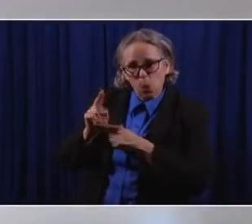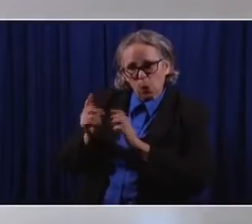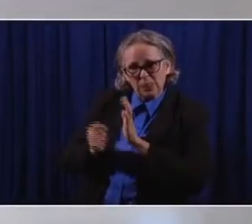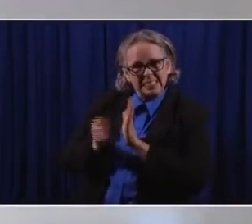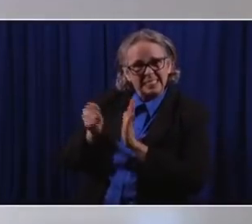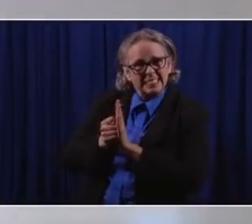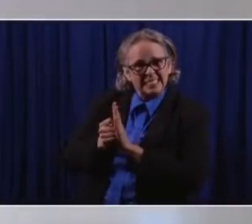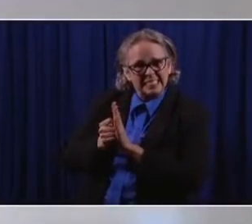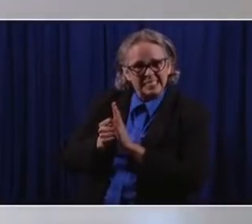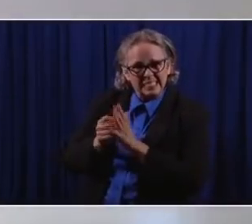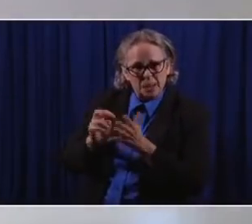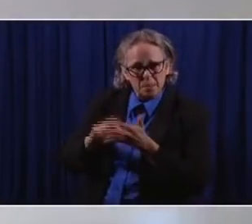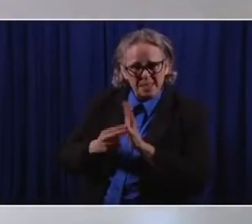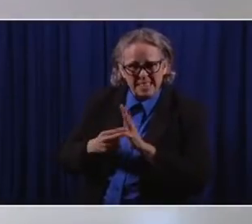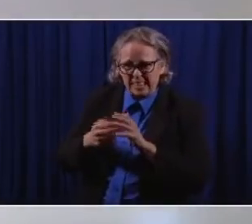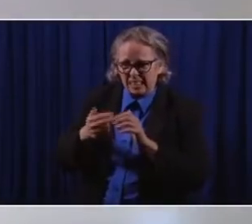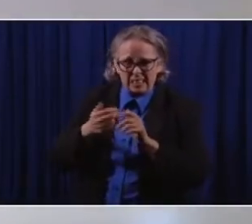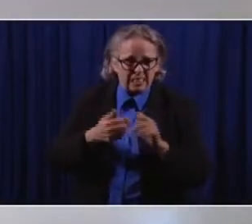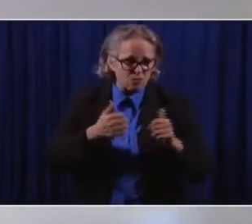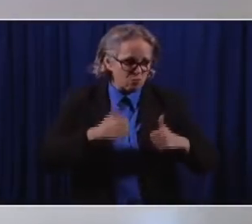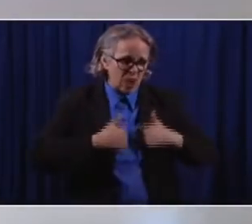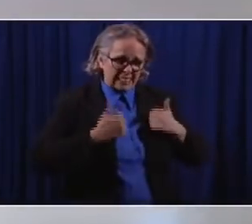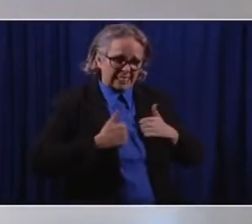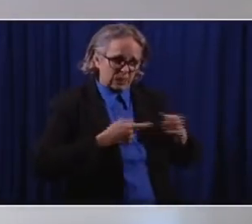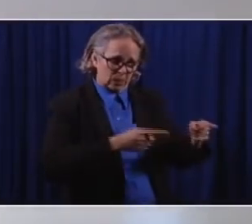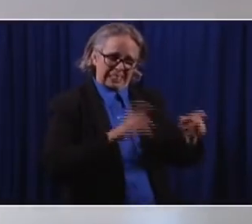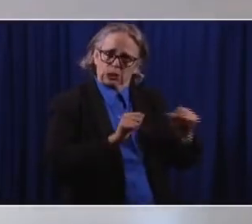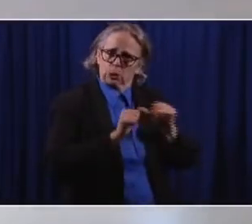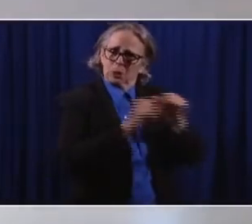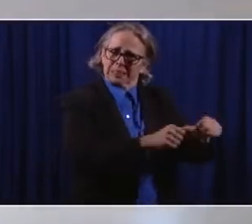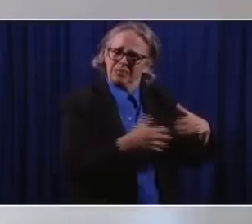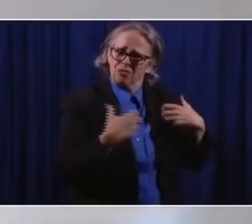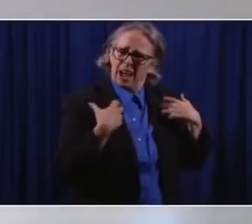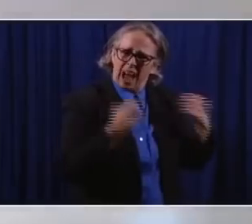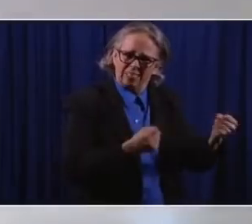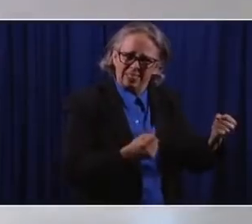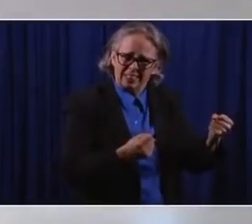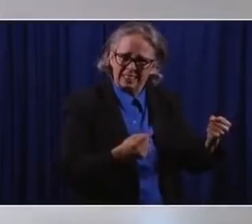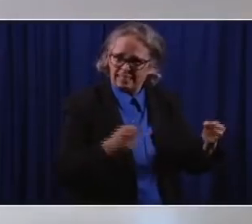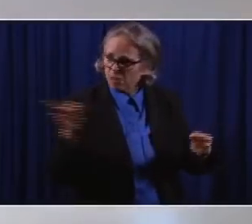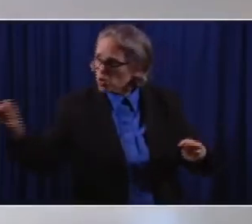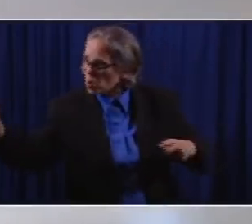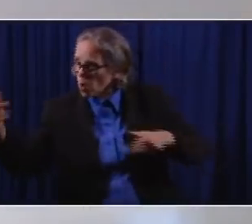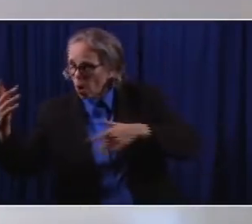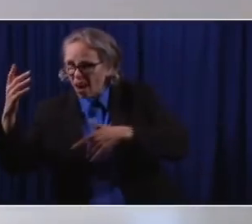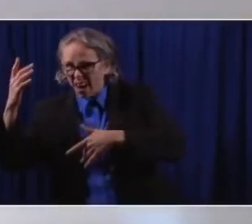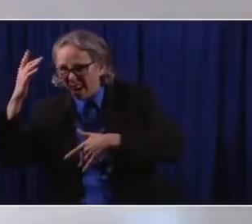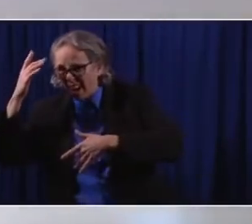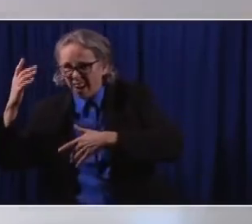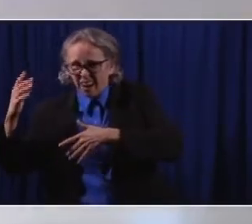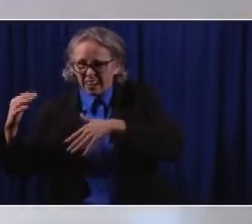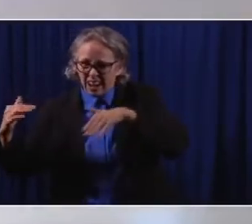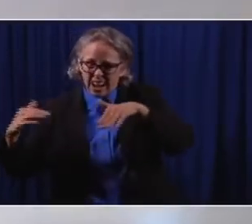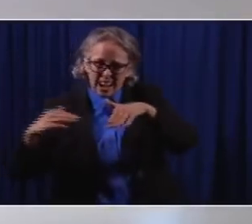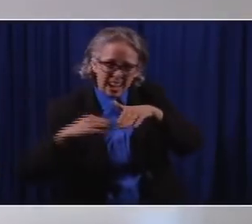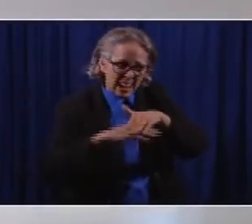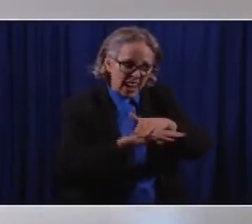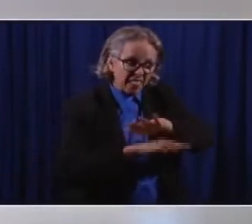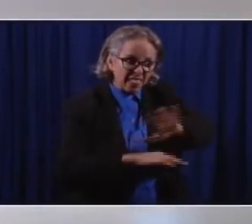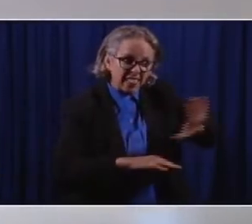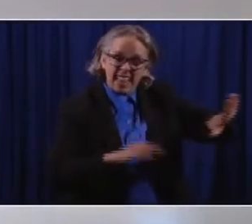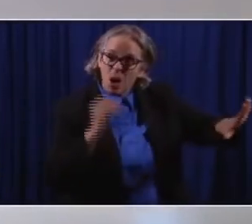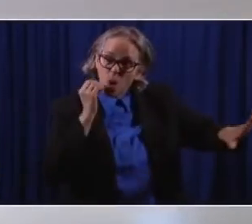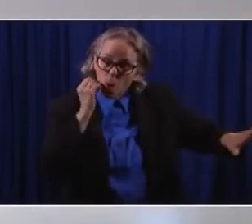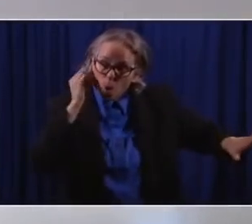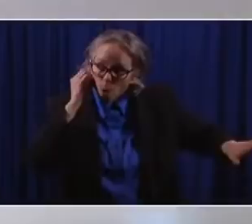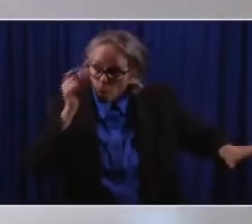And remember, when you enter one of these facilities, you are entering someone's home. And to that point, for families who are